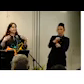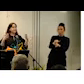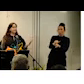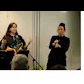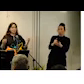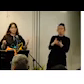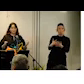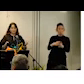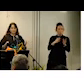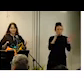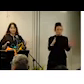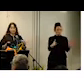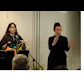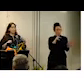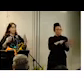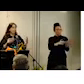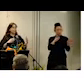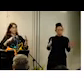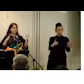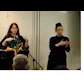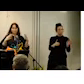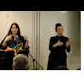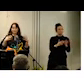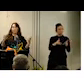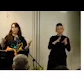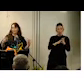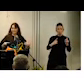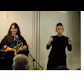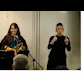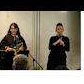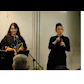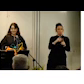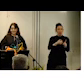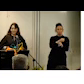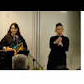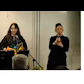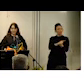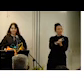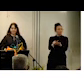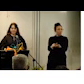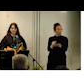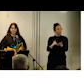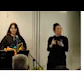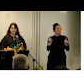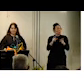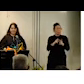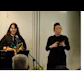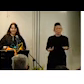that gives us a significant window of opportunity to potentially change the course of the disease. So what can we